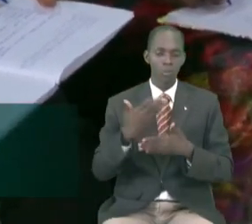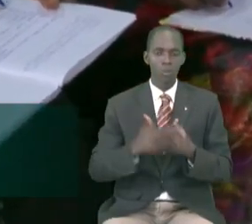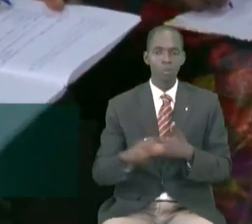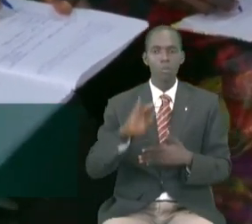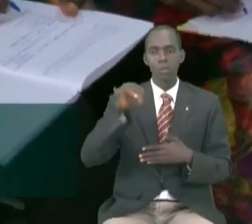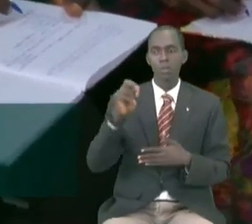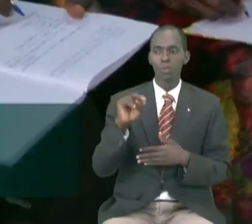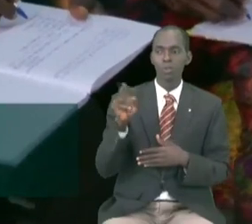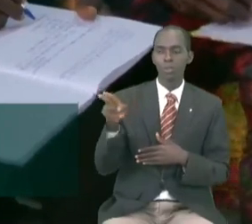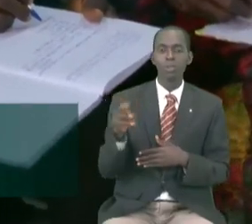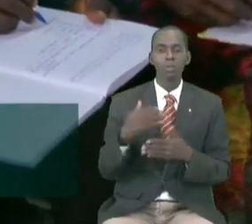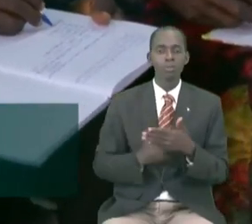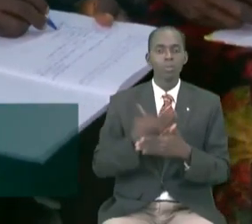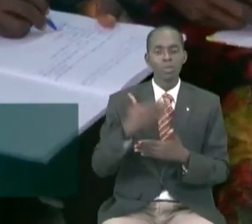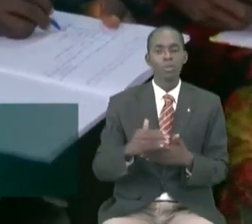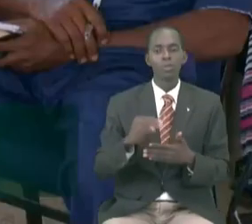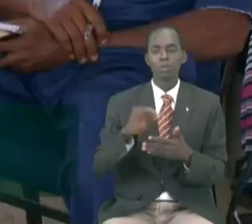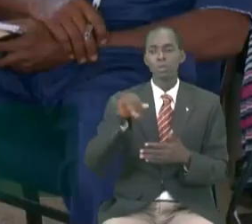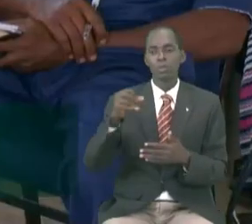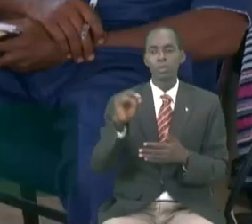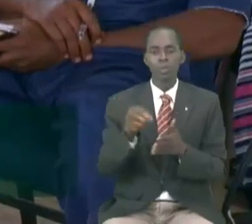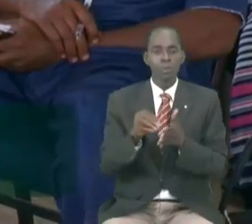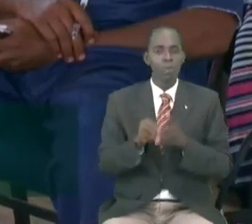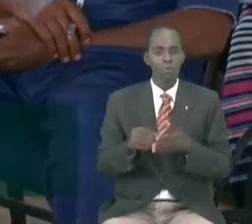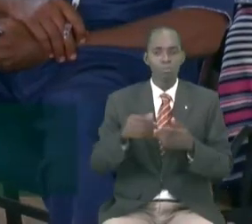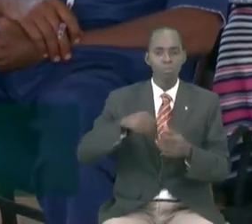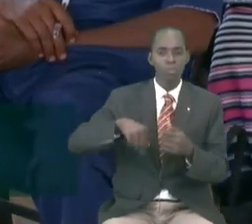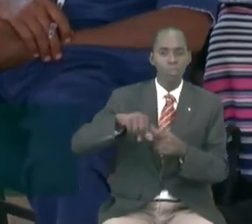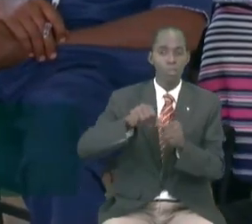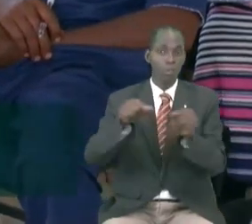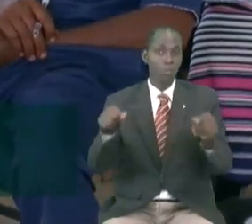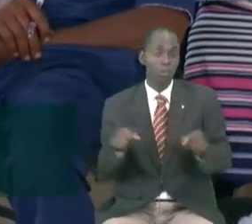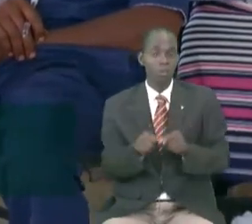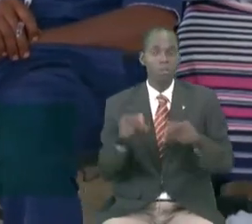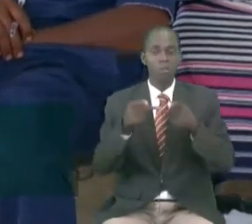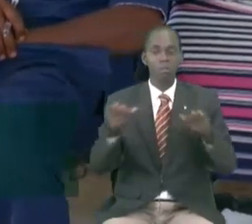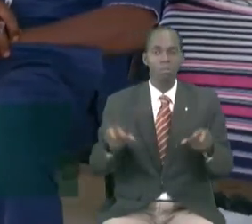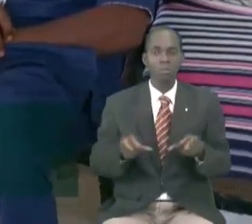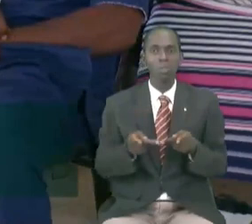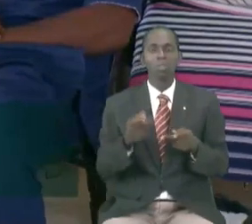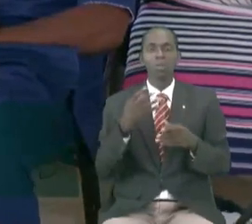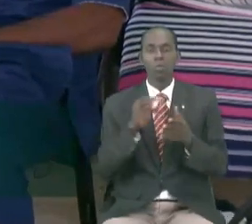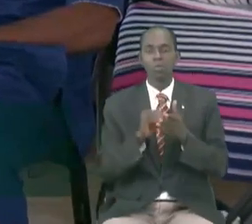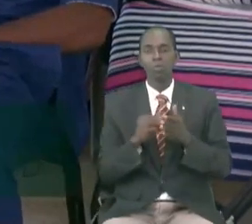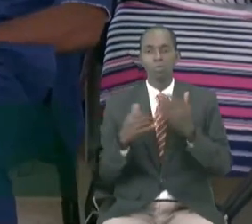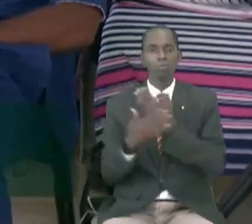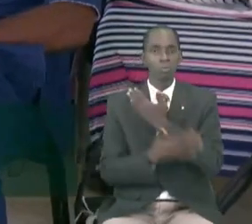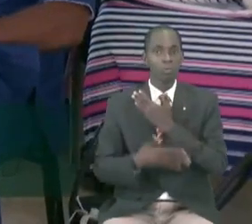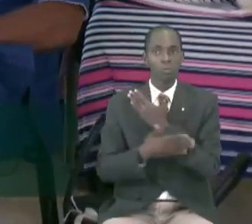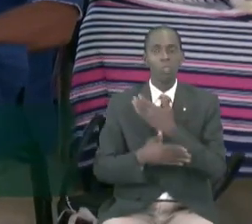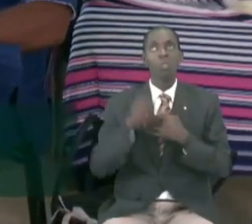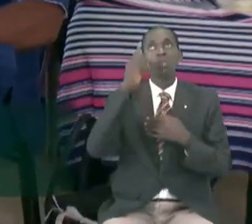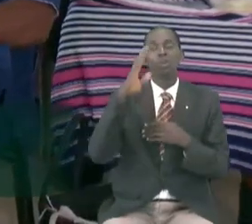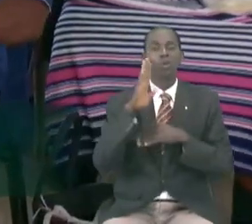nation. He called him outside, beyond his borders. And that's the call the Lord's giving us. He's